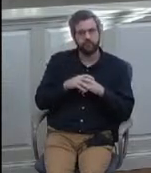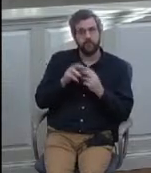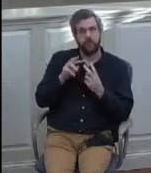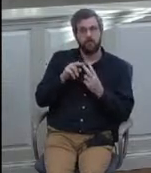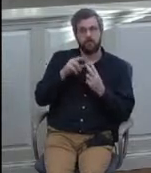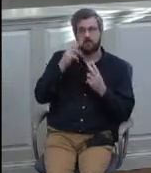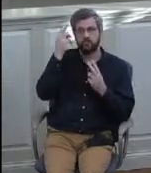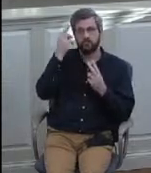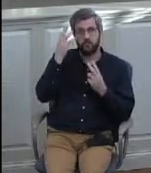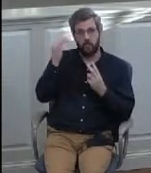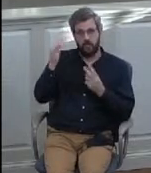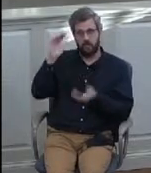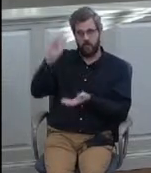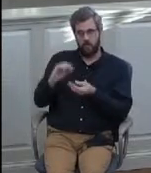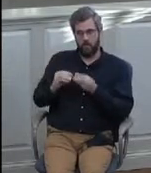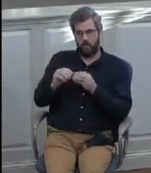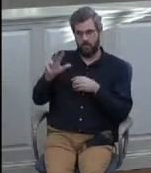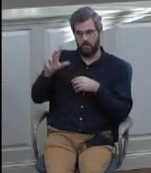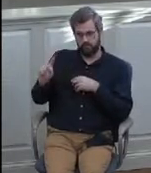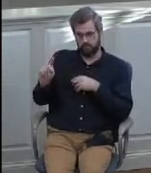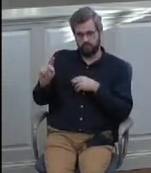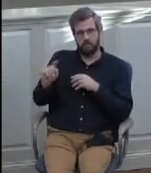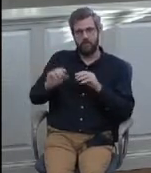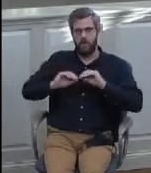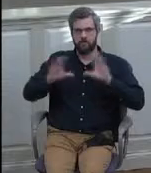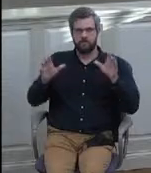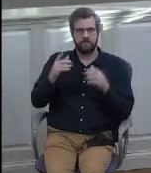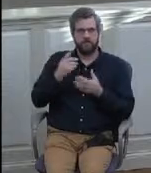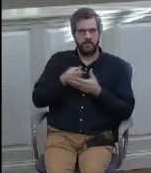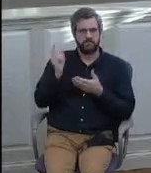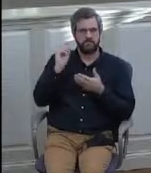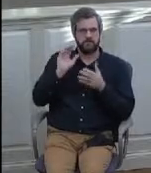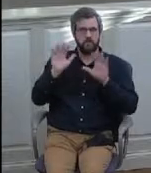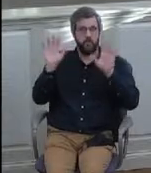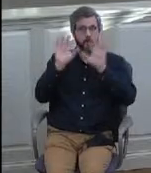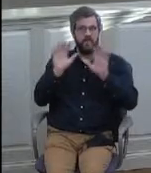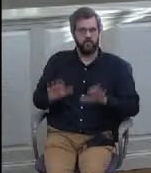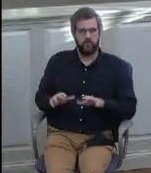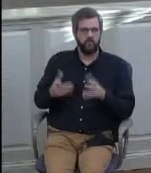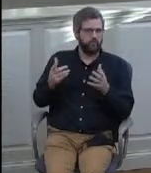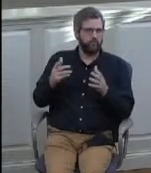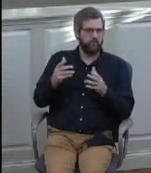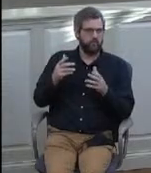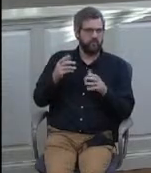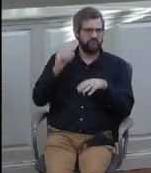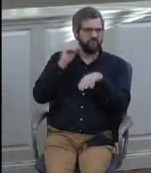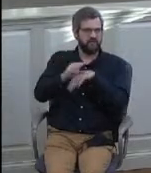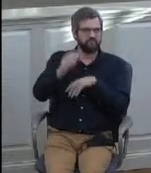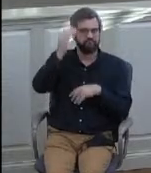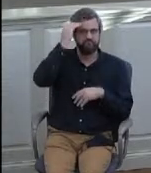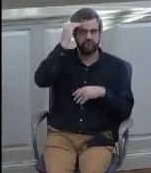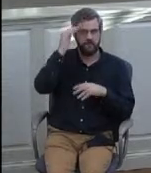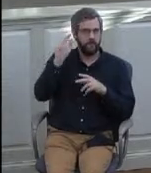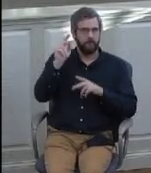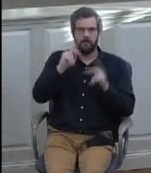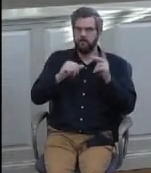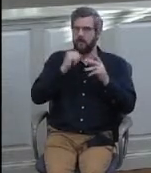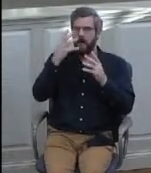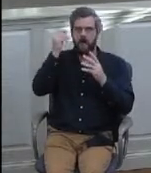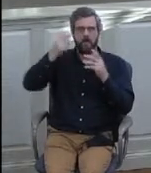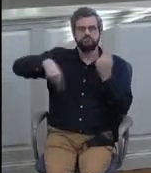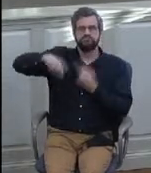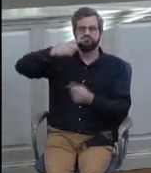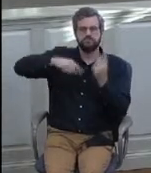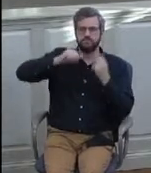A couple of factors for that. Obviously, I think the weather last week played a little bit of, it just did. I think fewer people were out, fewer people were